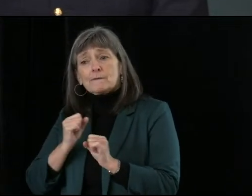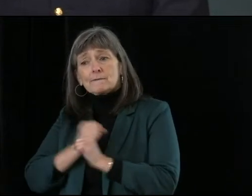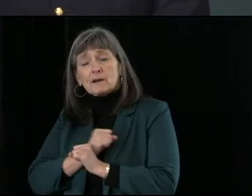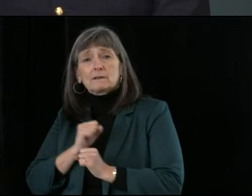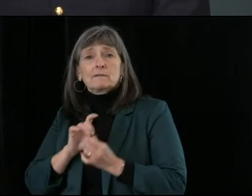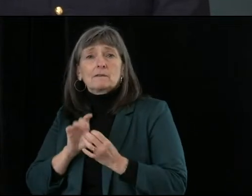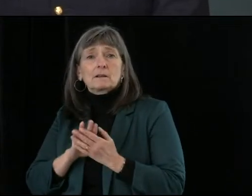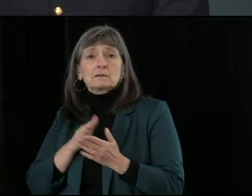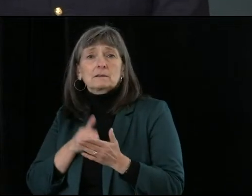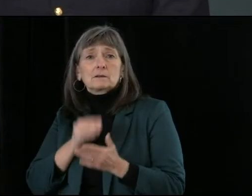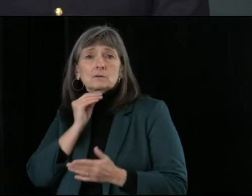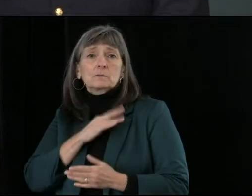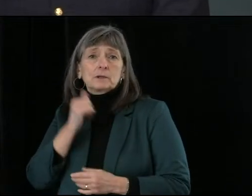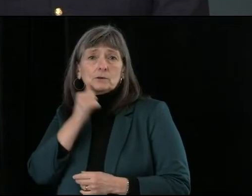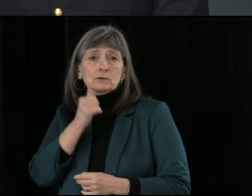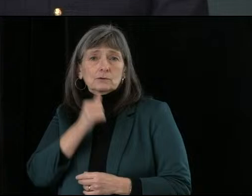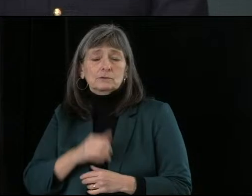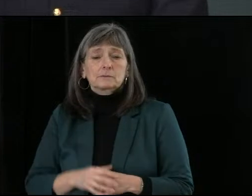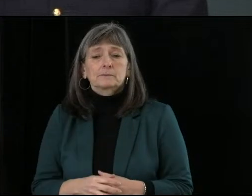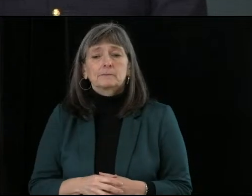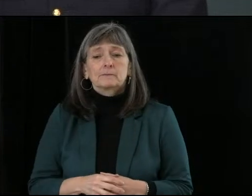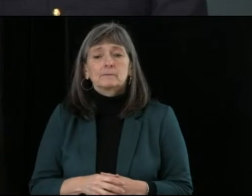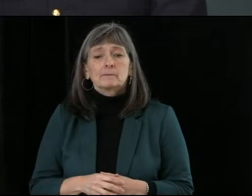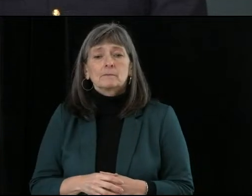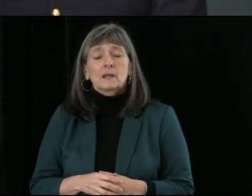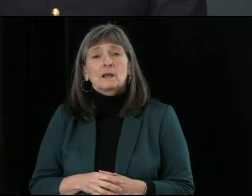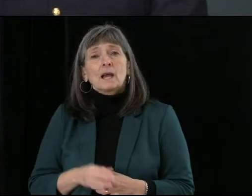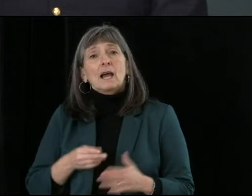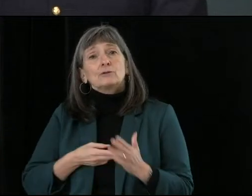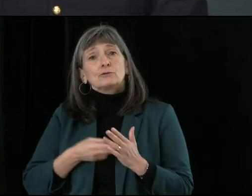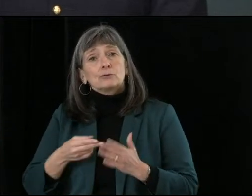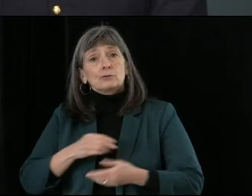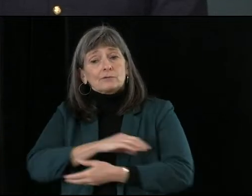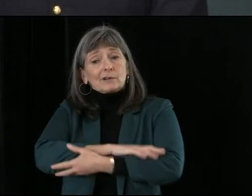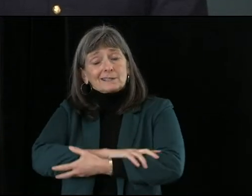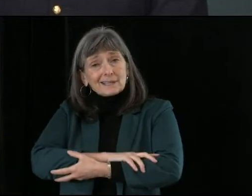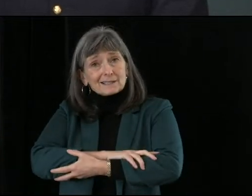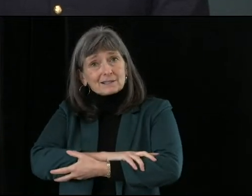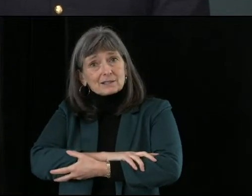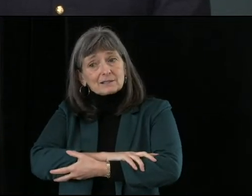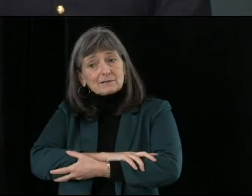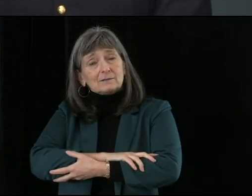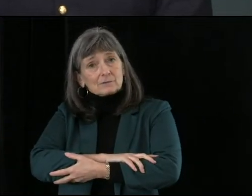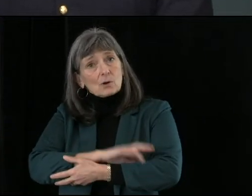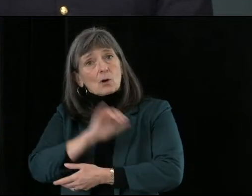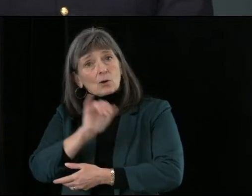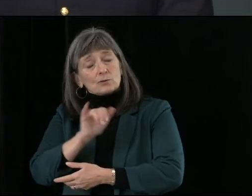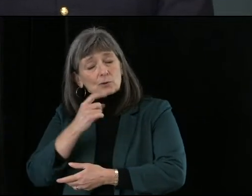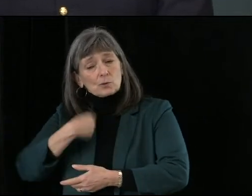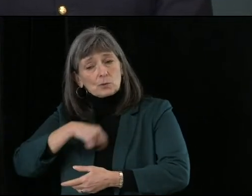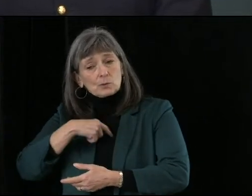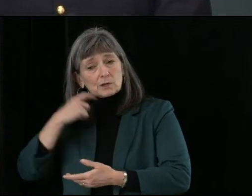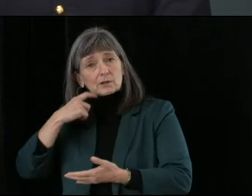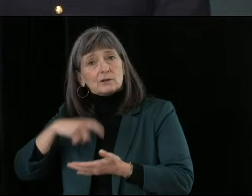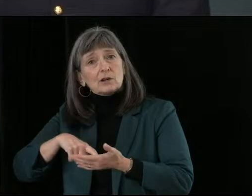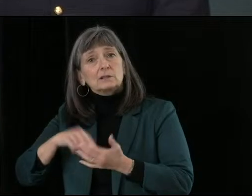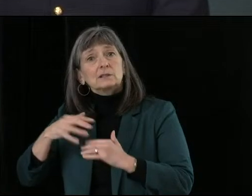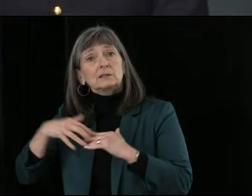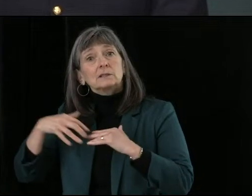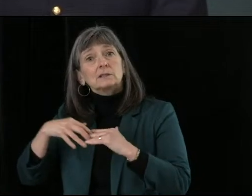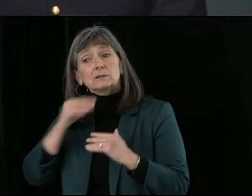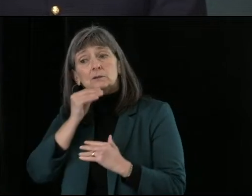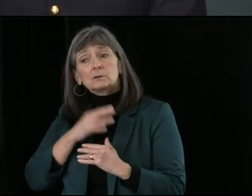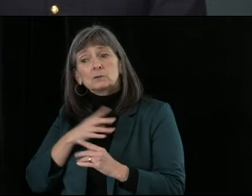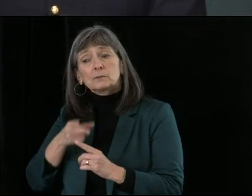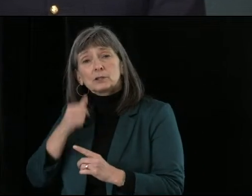girls. In the spirit of truth and reconciliation, we also acknowledge that Indigenous